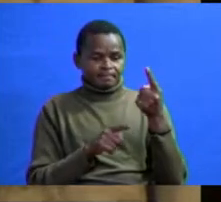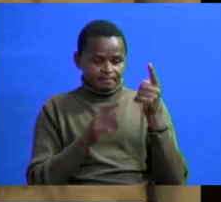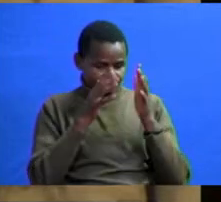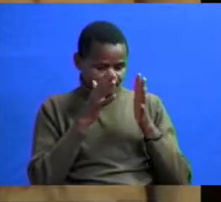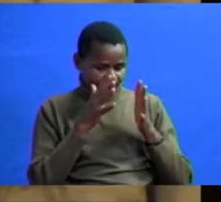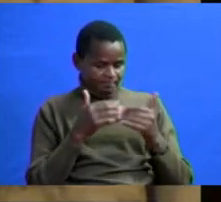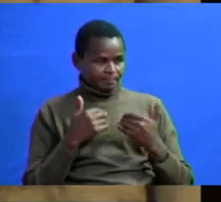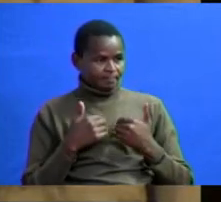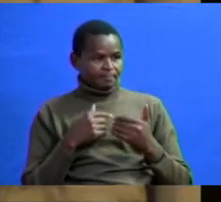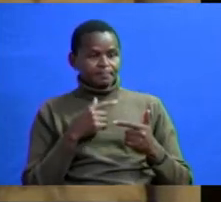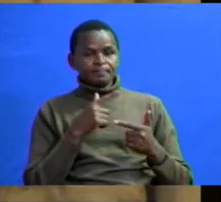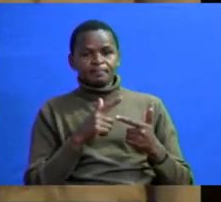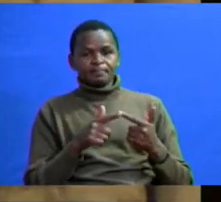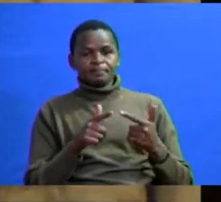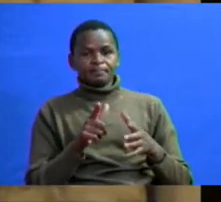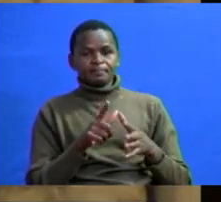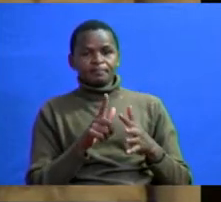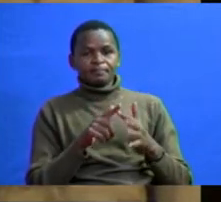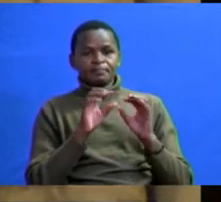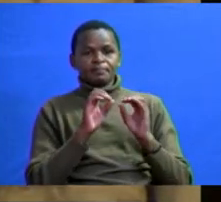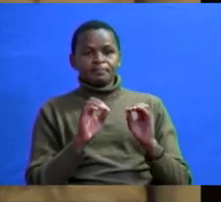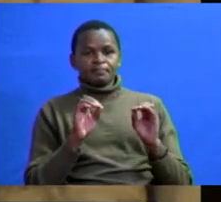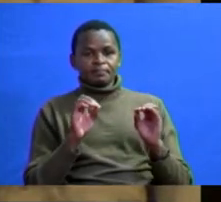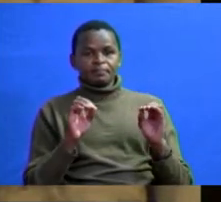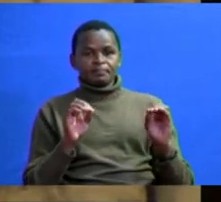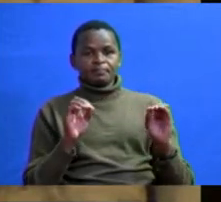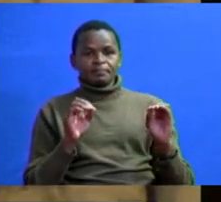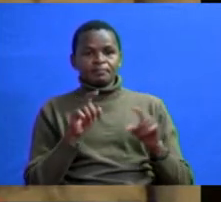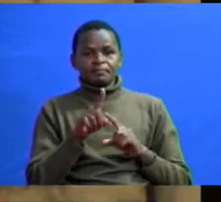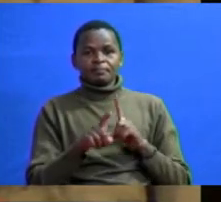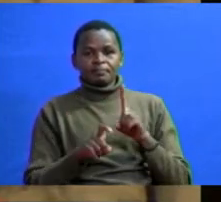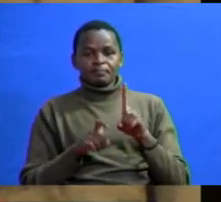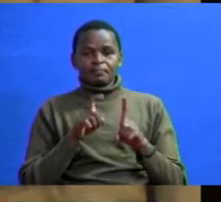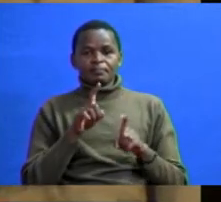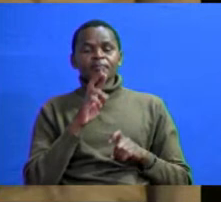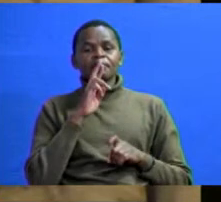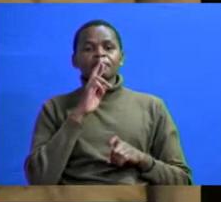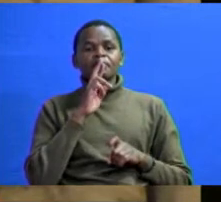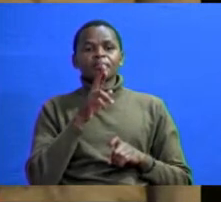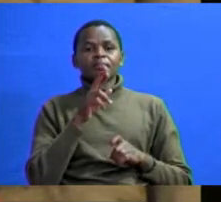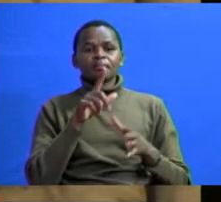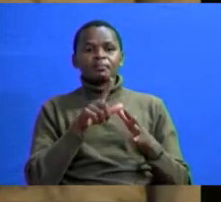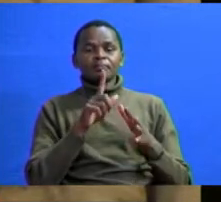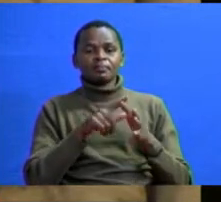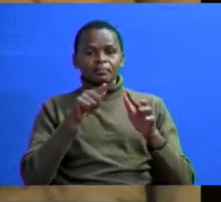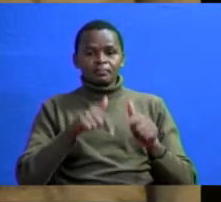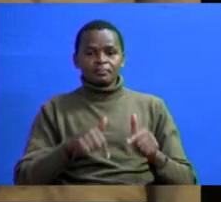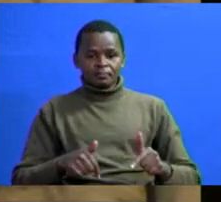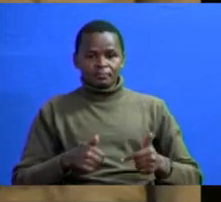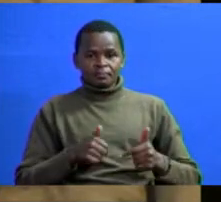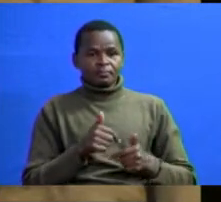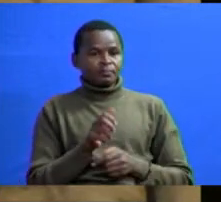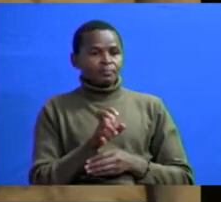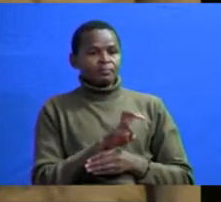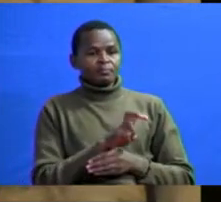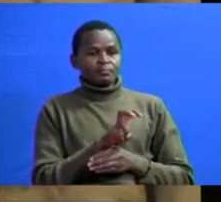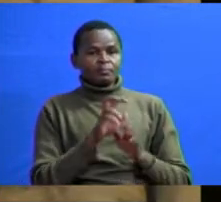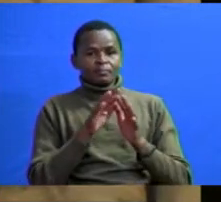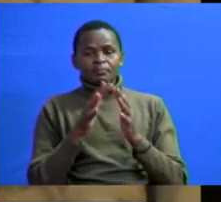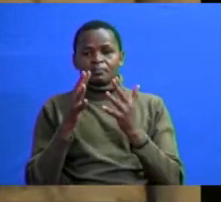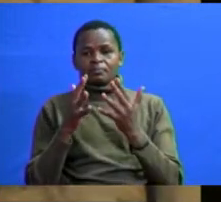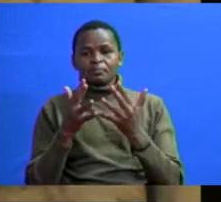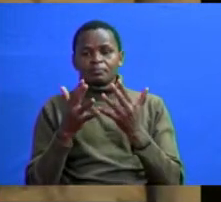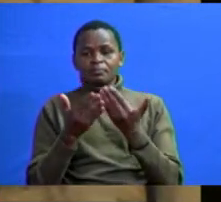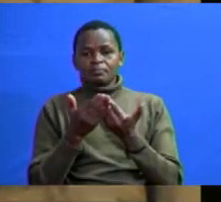had, but then they indeed have it. So these questionnaires are self-administered. Yeah. So how do we